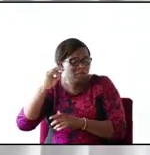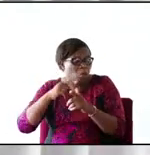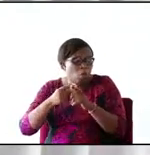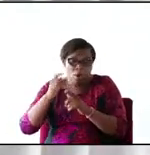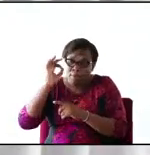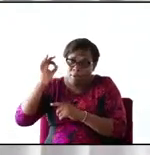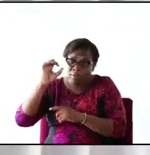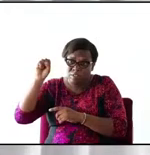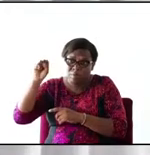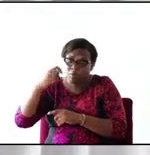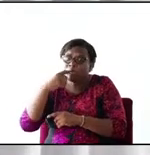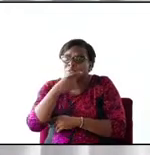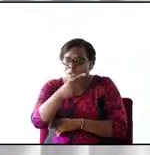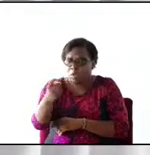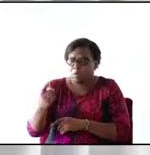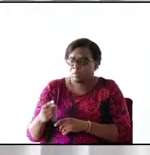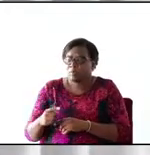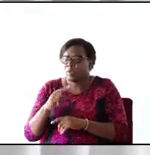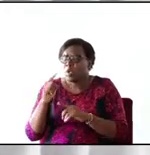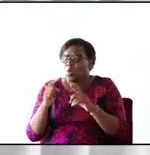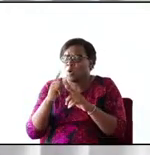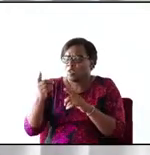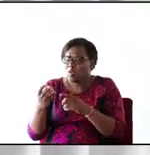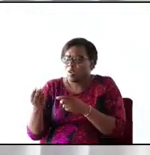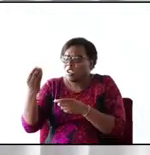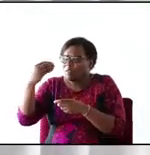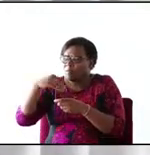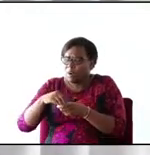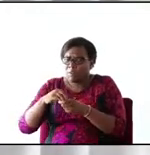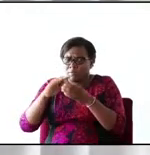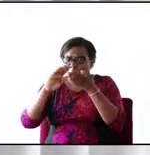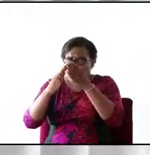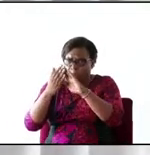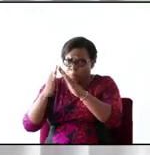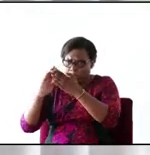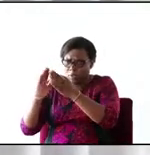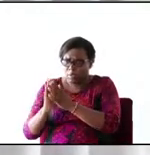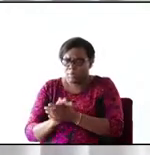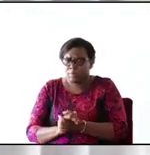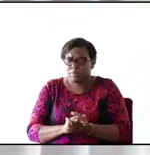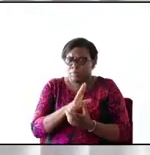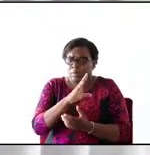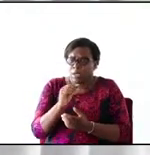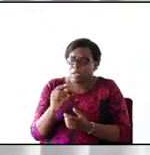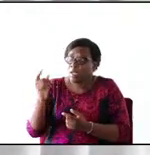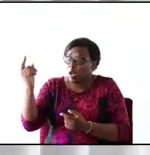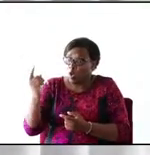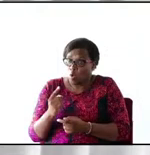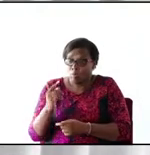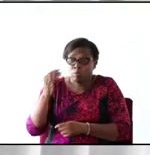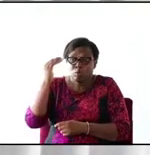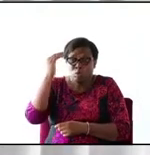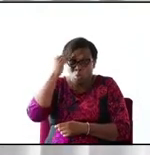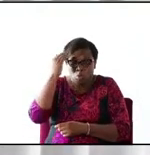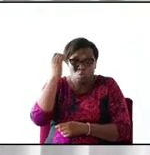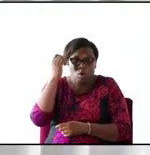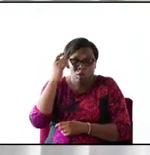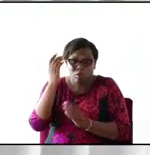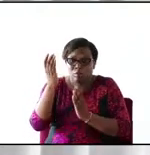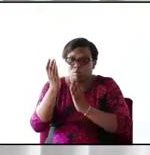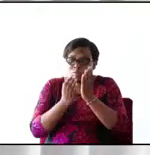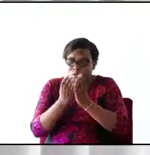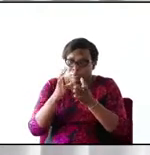that when you engage community and they come to know you as a servant of the